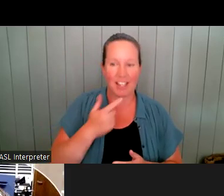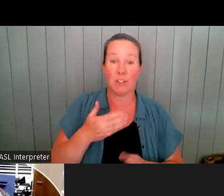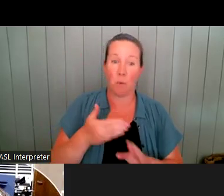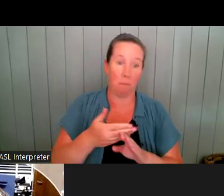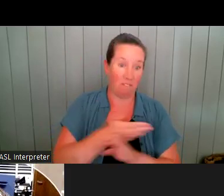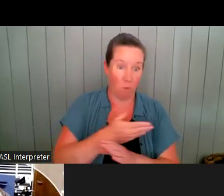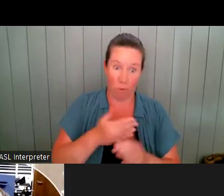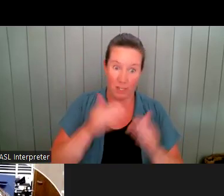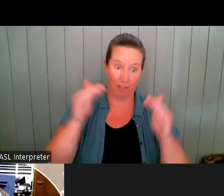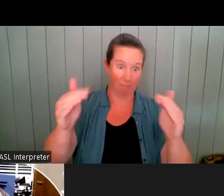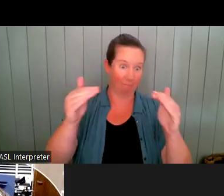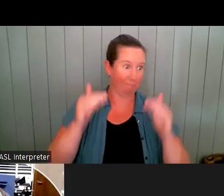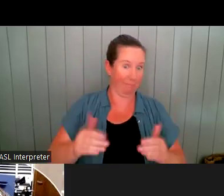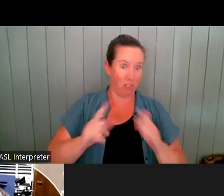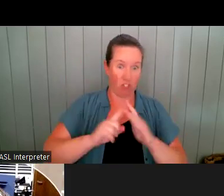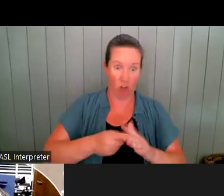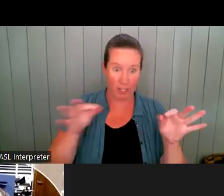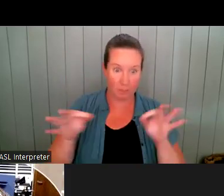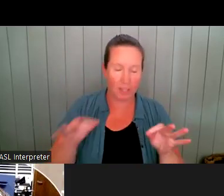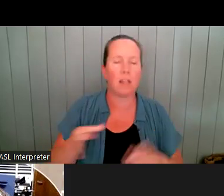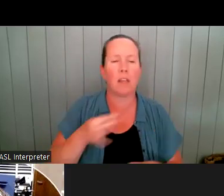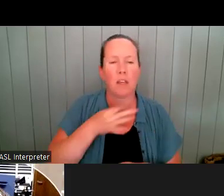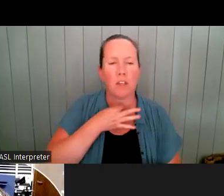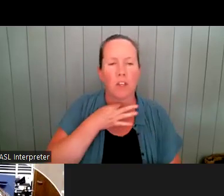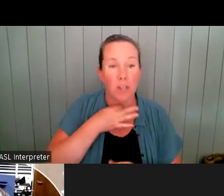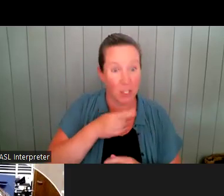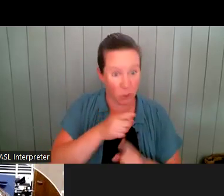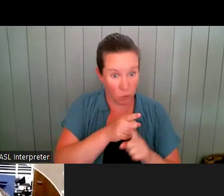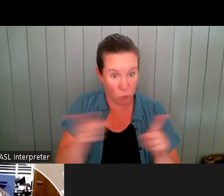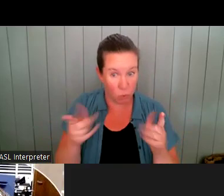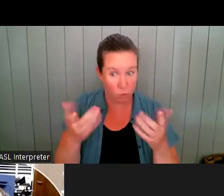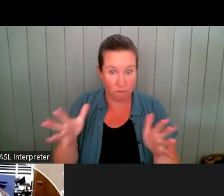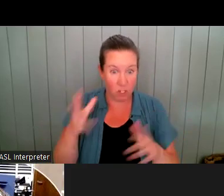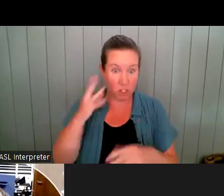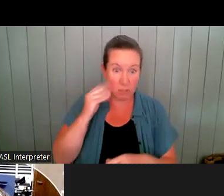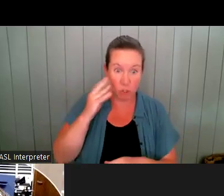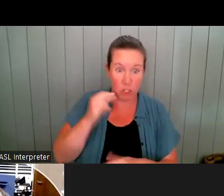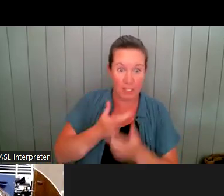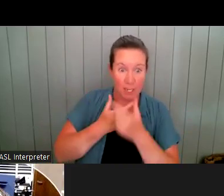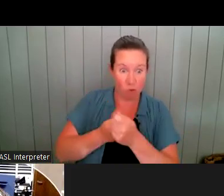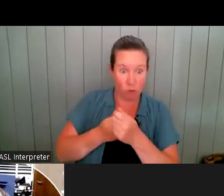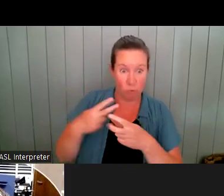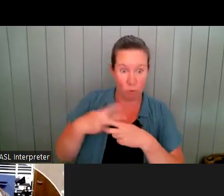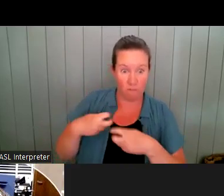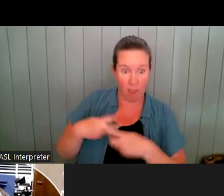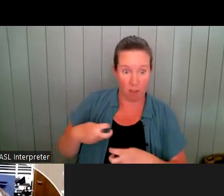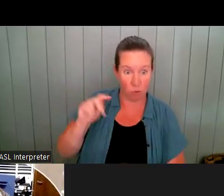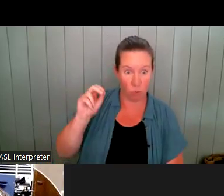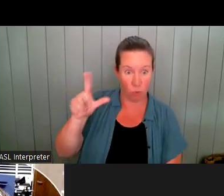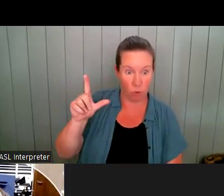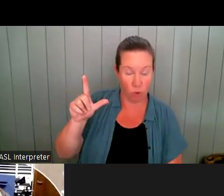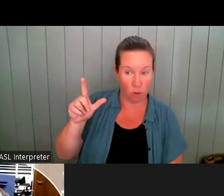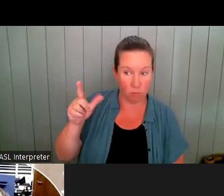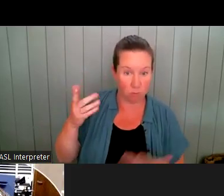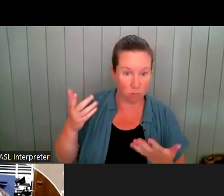know if anyone here has ever used the interest profiler and sort of how did you use